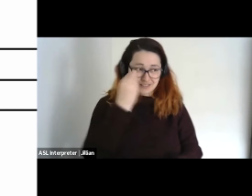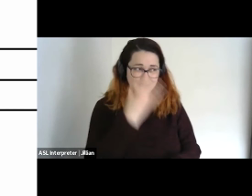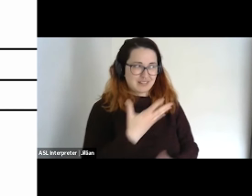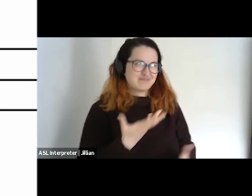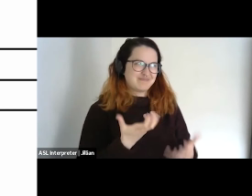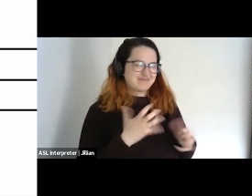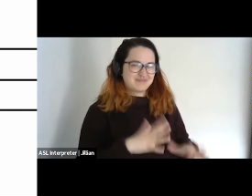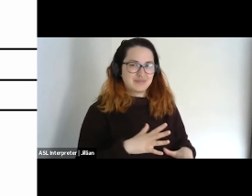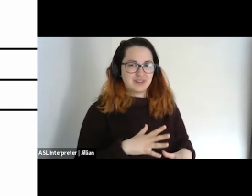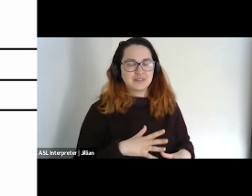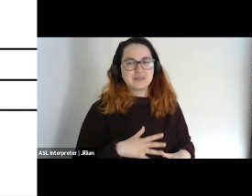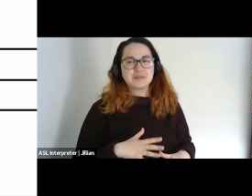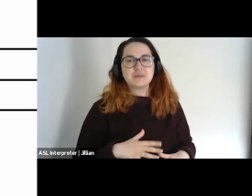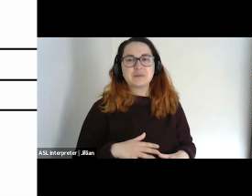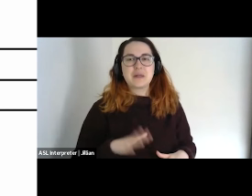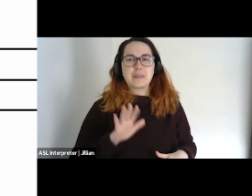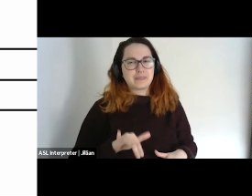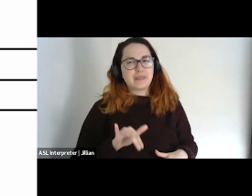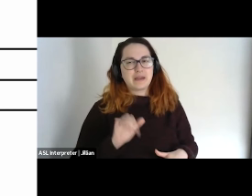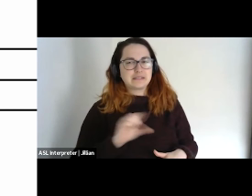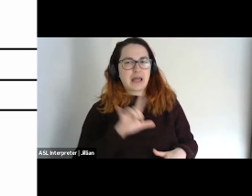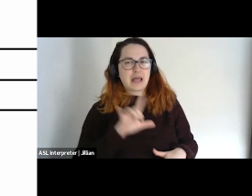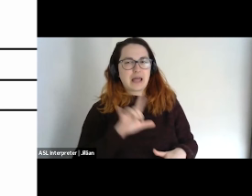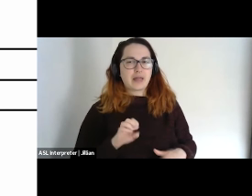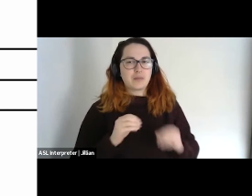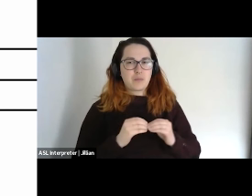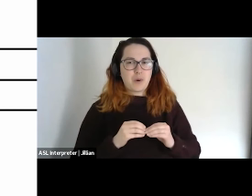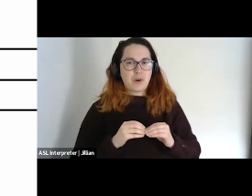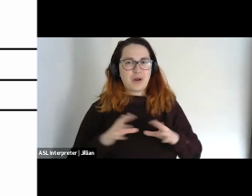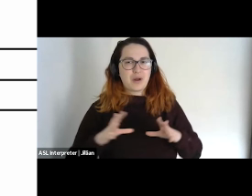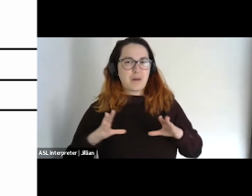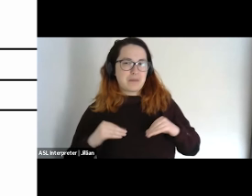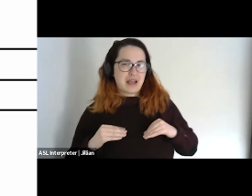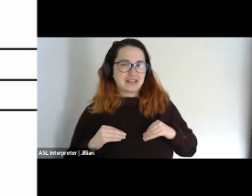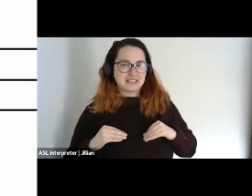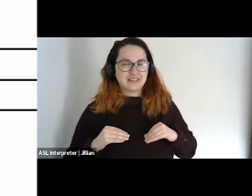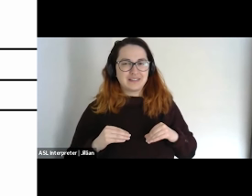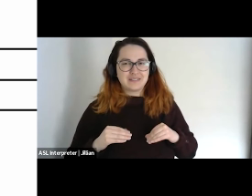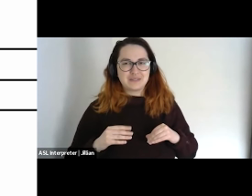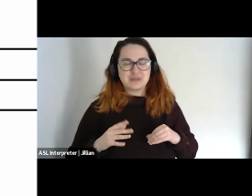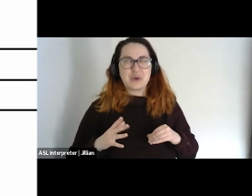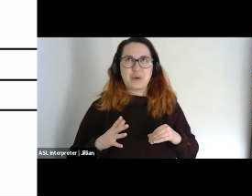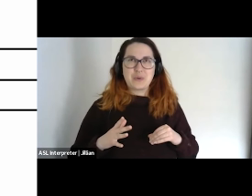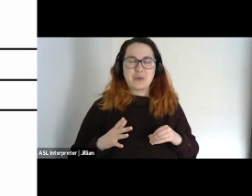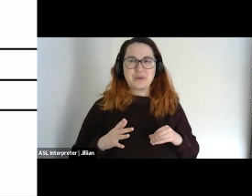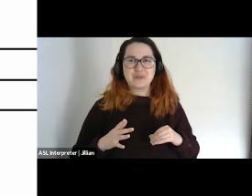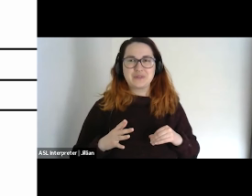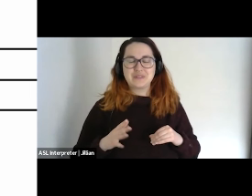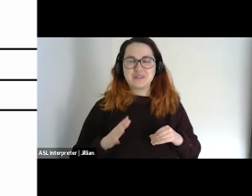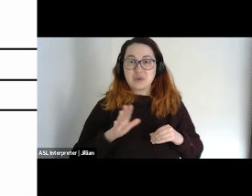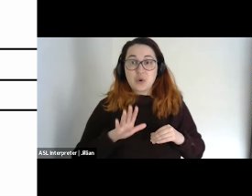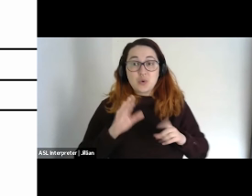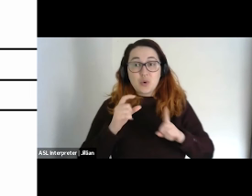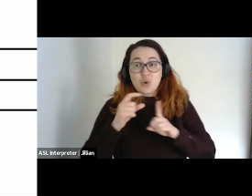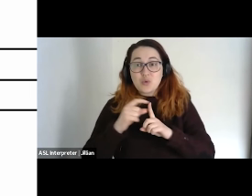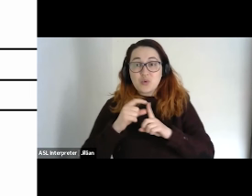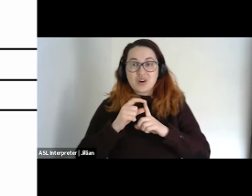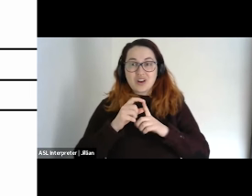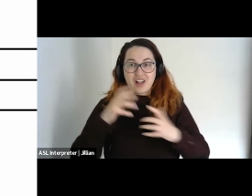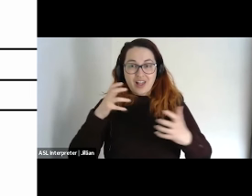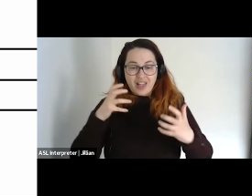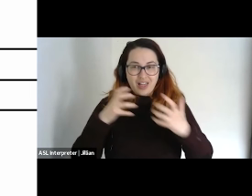people pleaser and a very passive communicator, you will take that home with you. You feel like your words don't match how